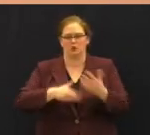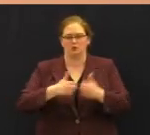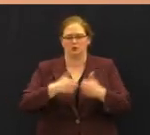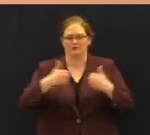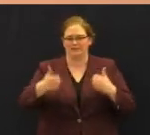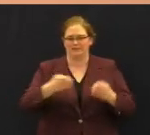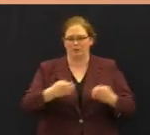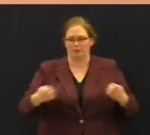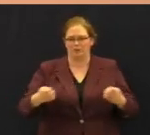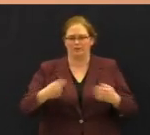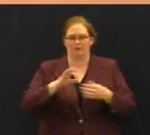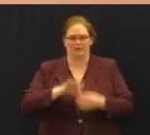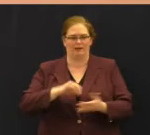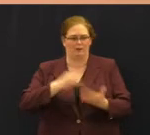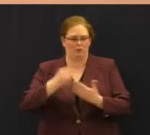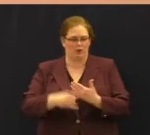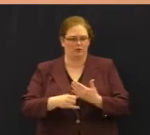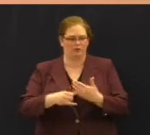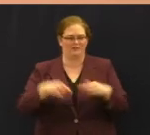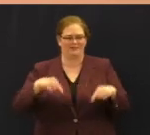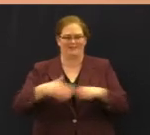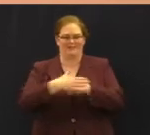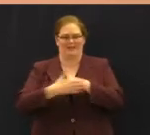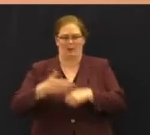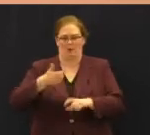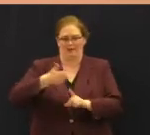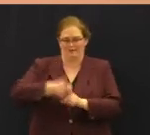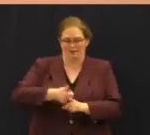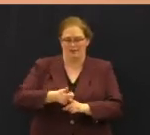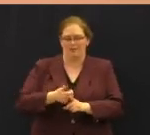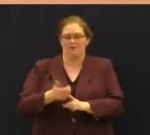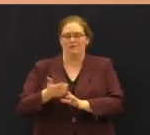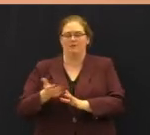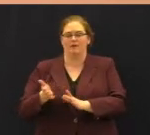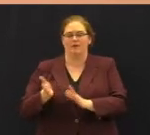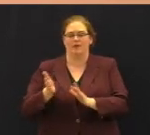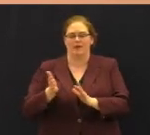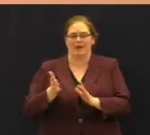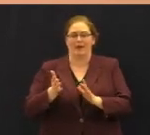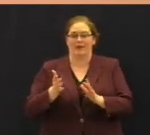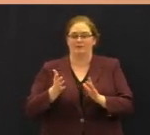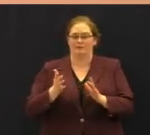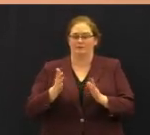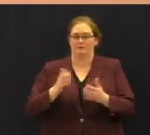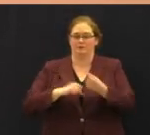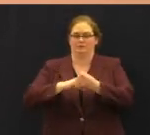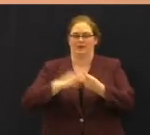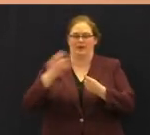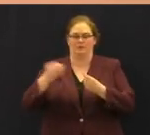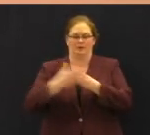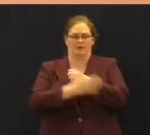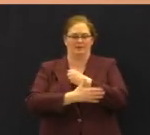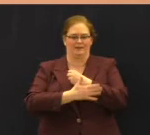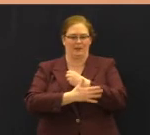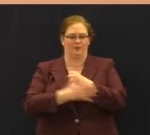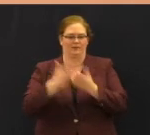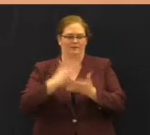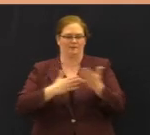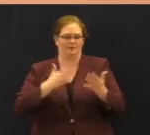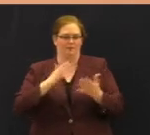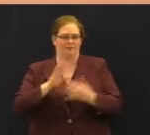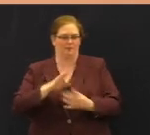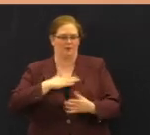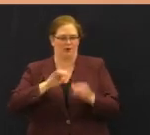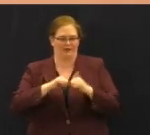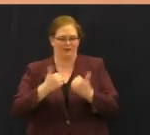distancing equipment and related projects in the county and outside of the county in our nonprofit agencies. And